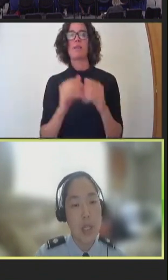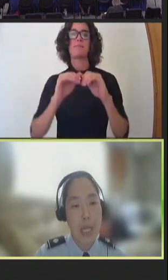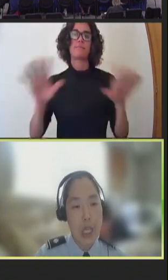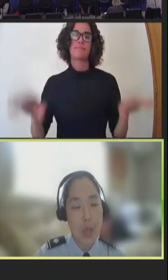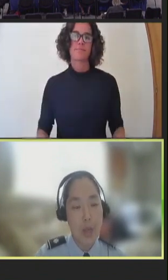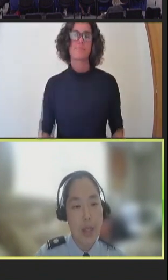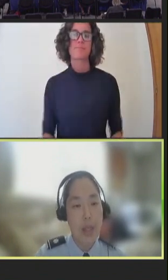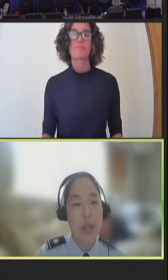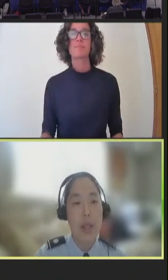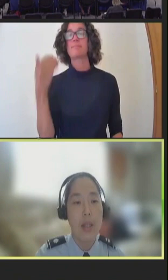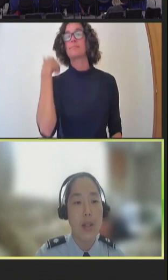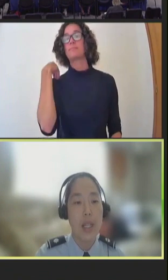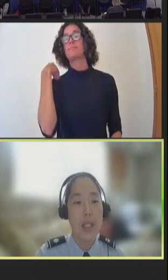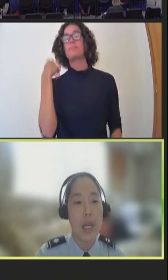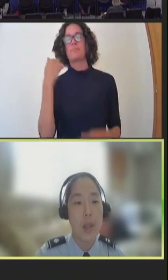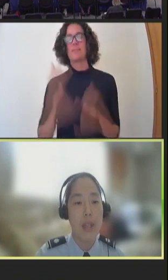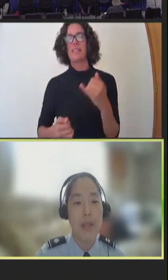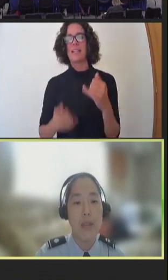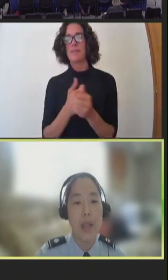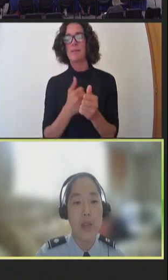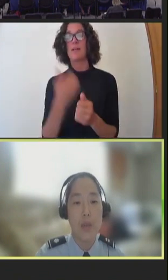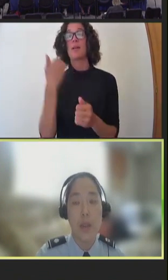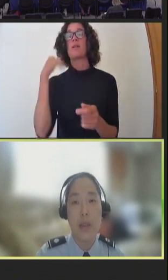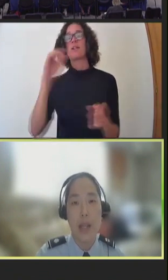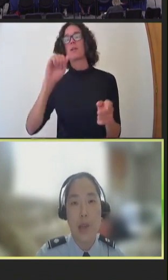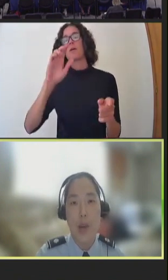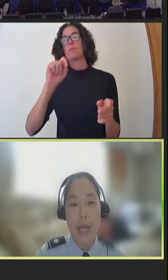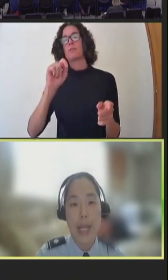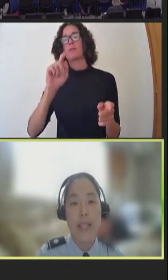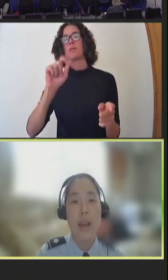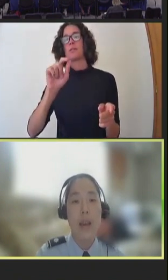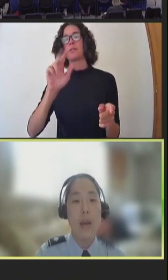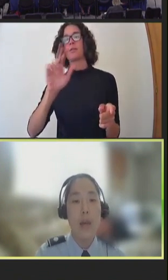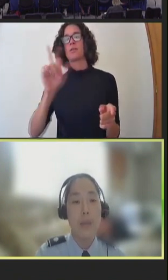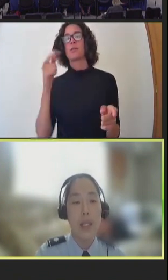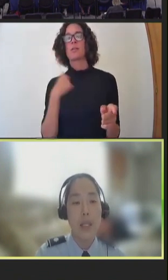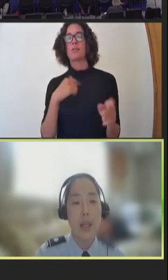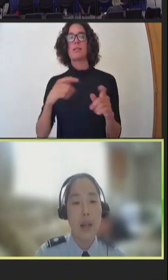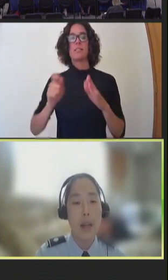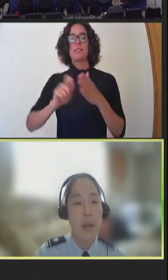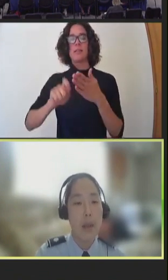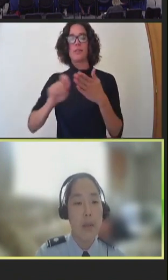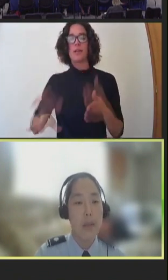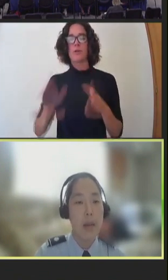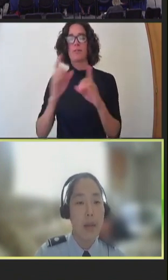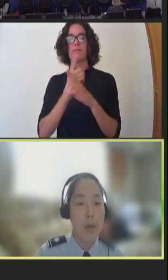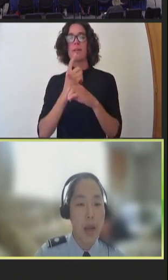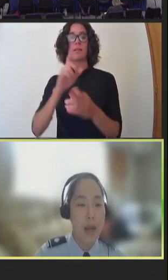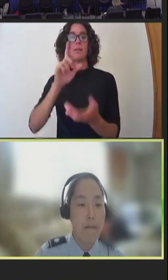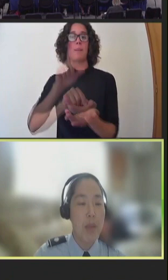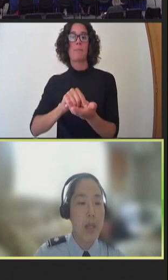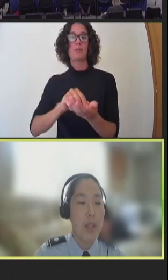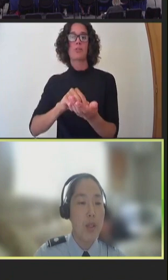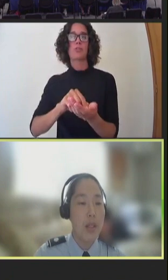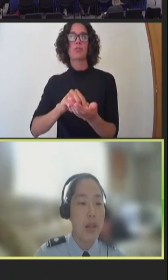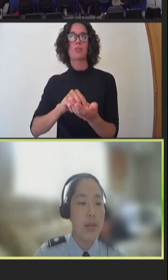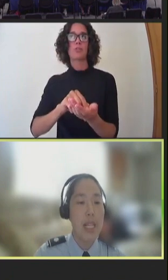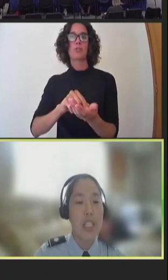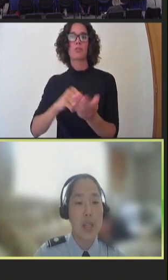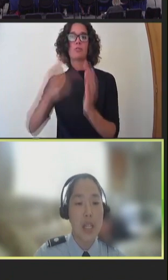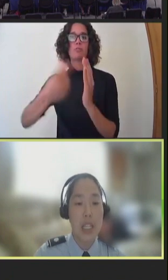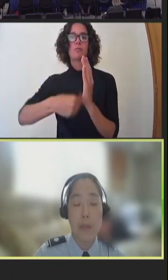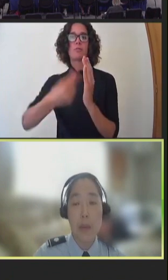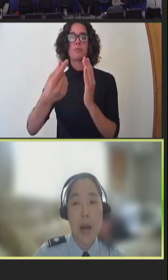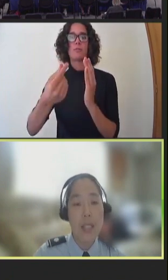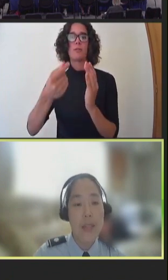of 2023, the Undersecretary of Defense for Personnel and Readiness published the memorandum use of